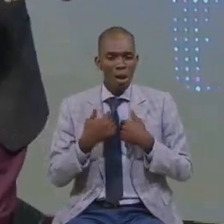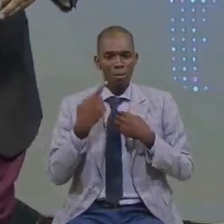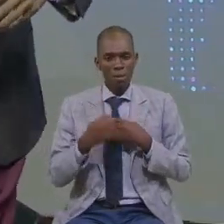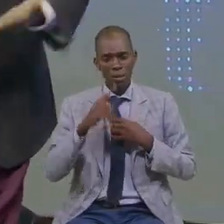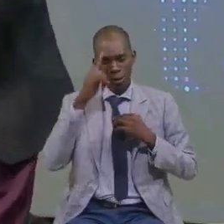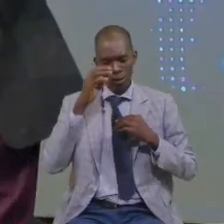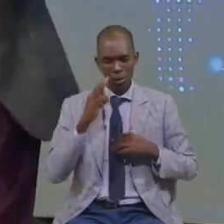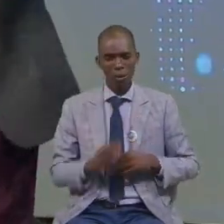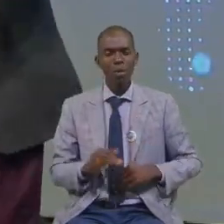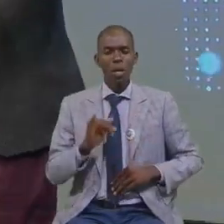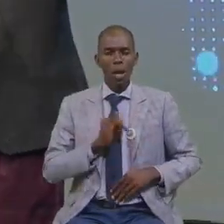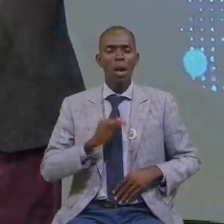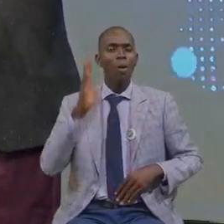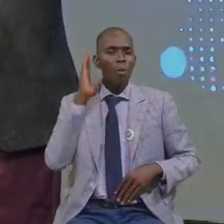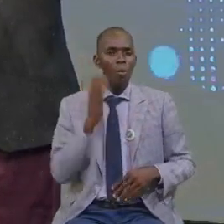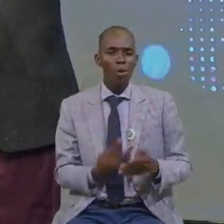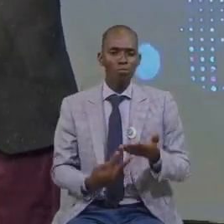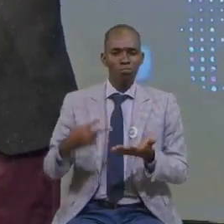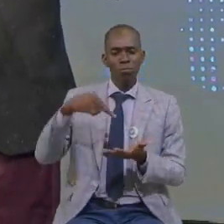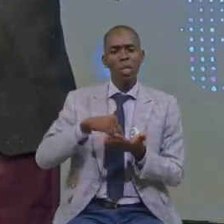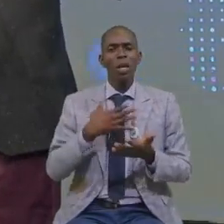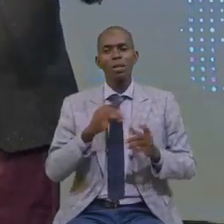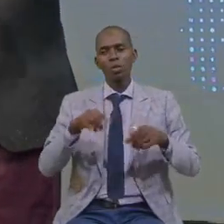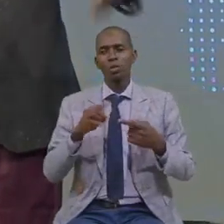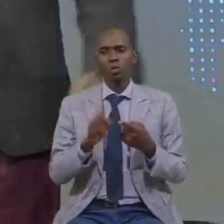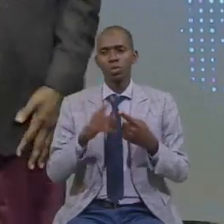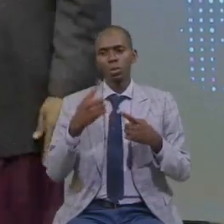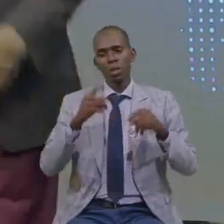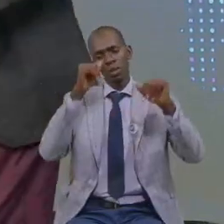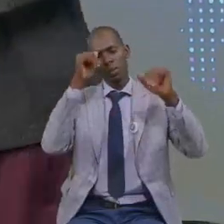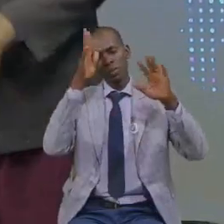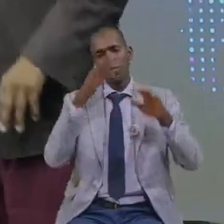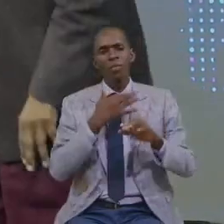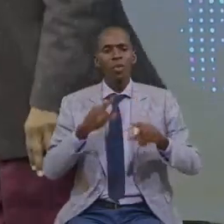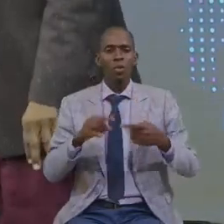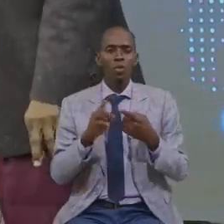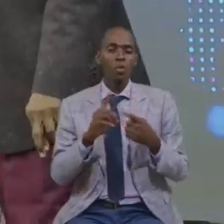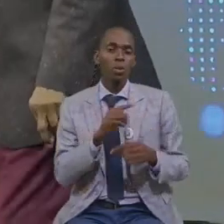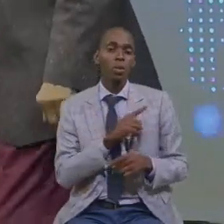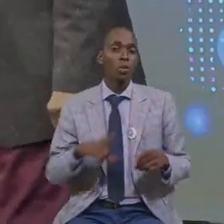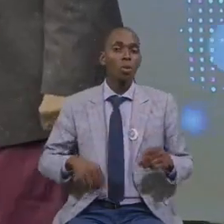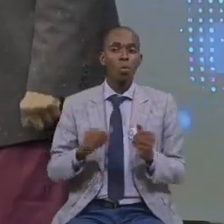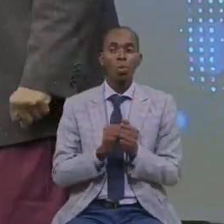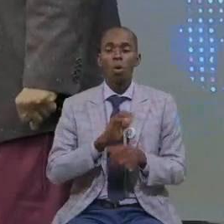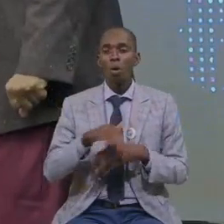I will arise and go to the Father and go to the Lord with all your pollution, with all